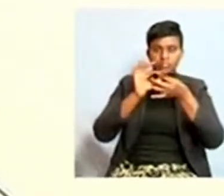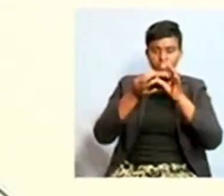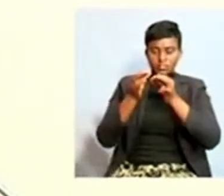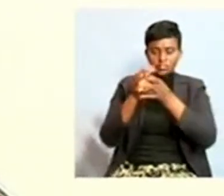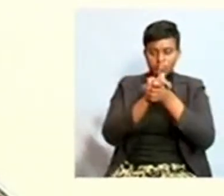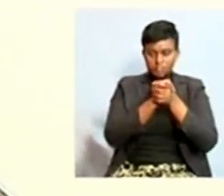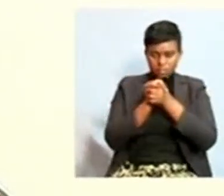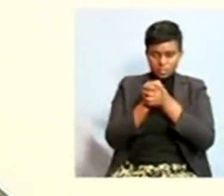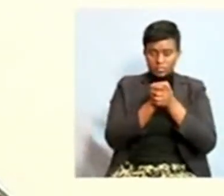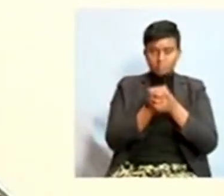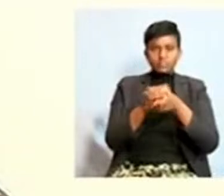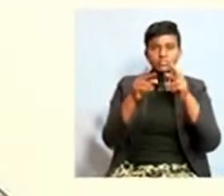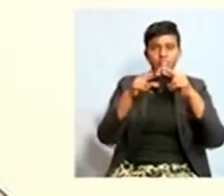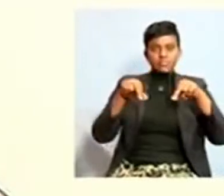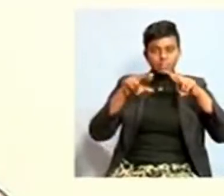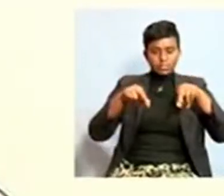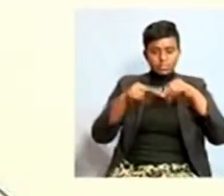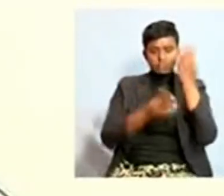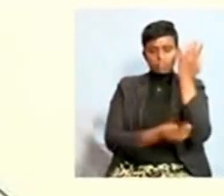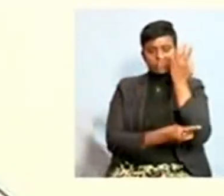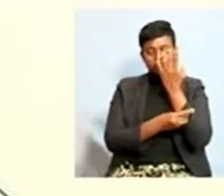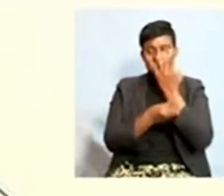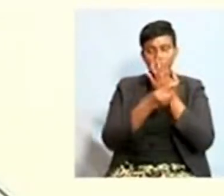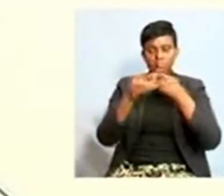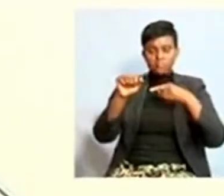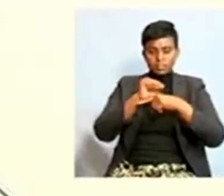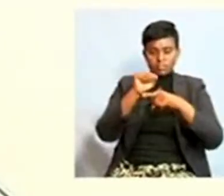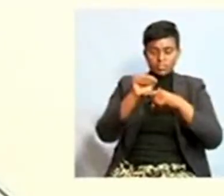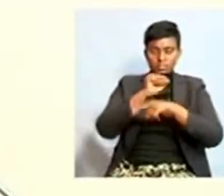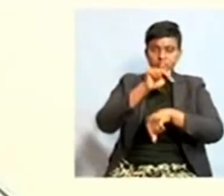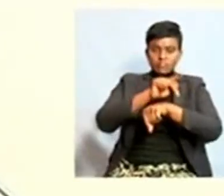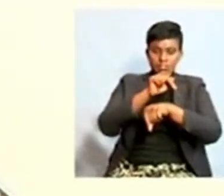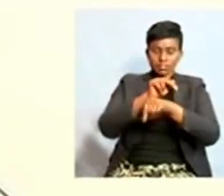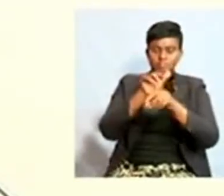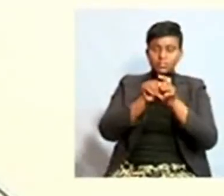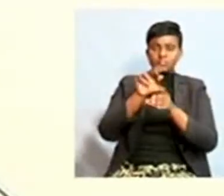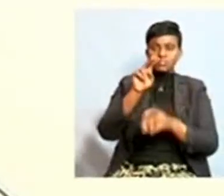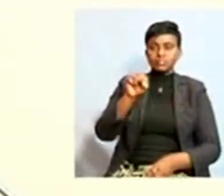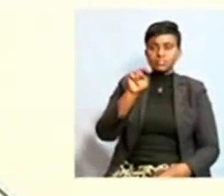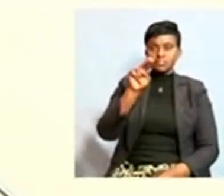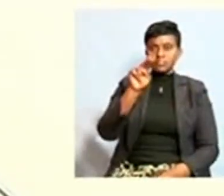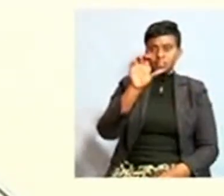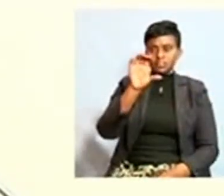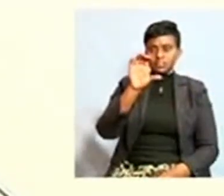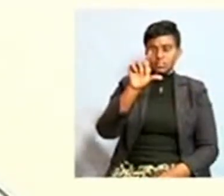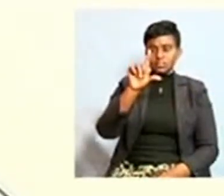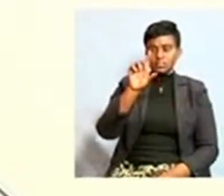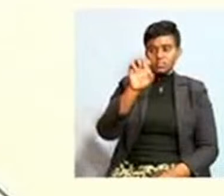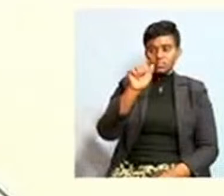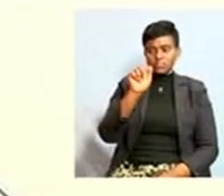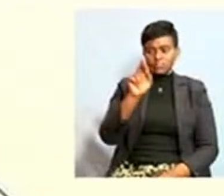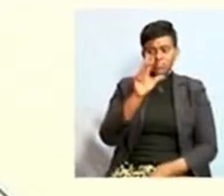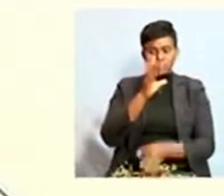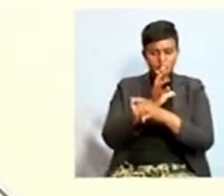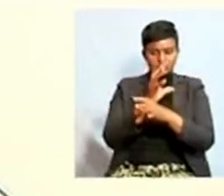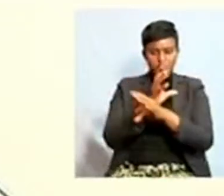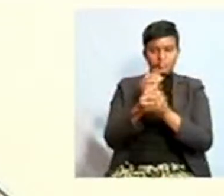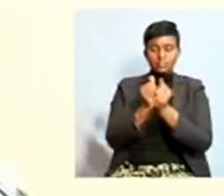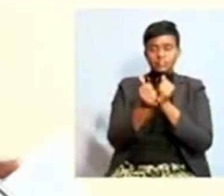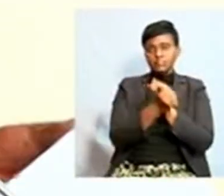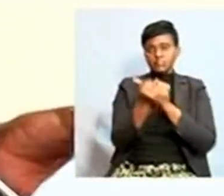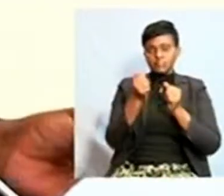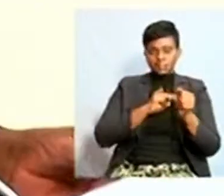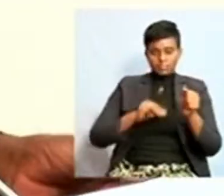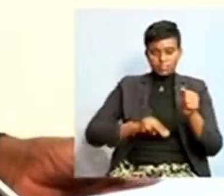research, development and training projects in nuclear science and technology with other members. That is